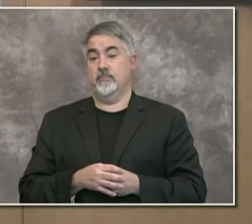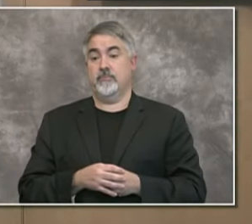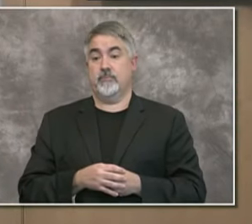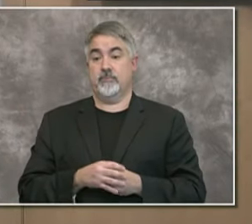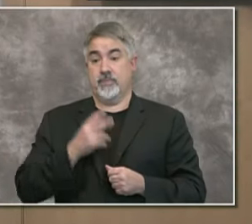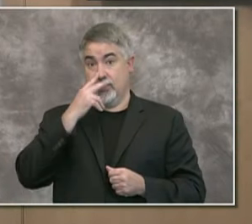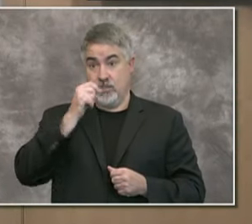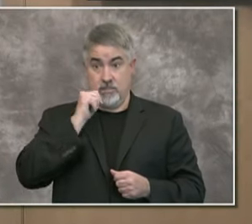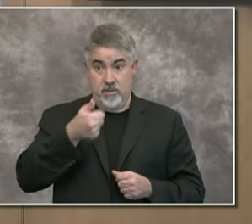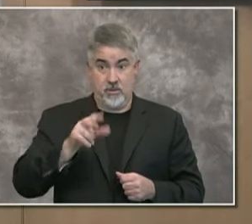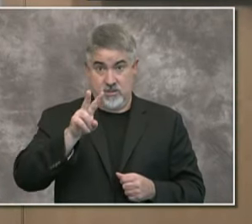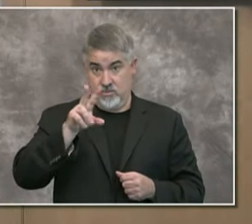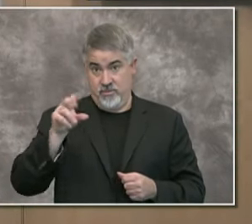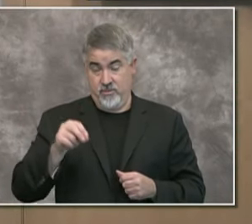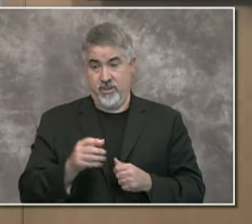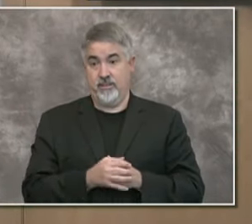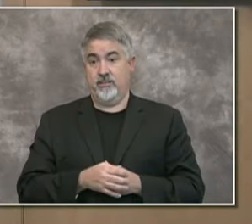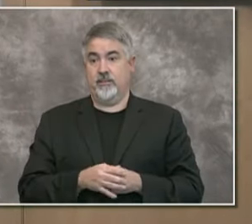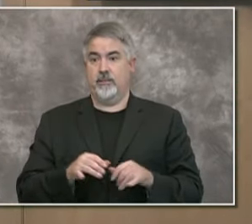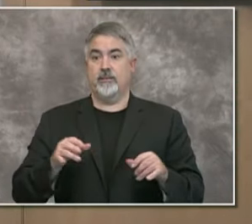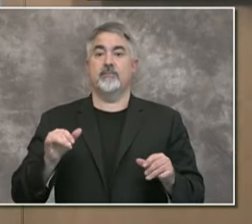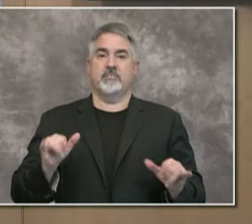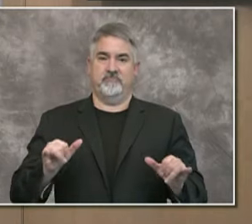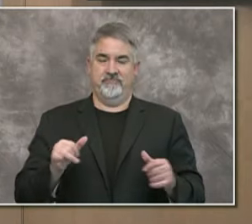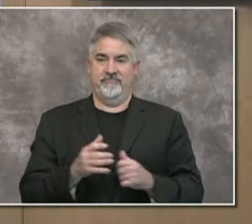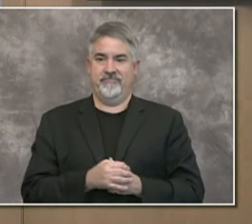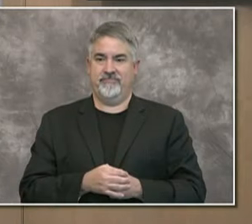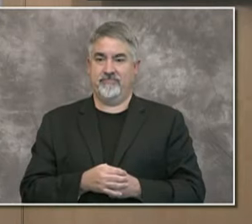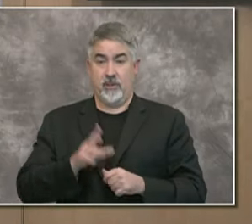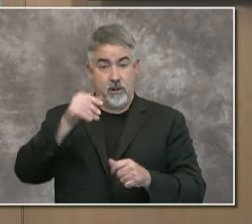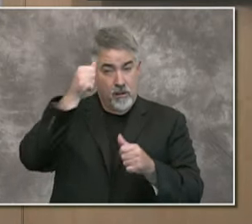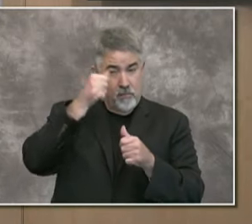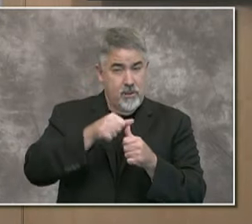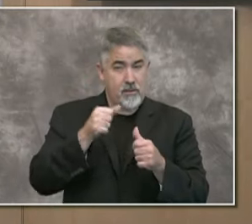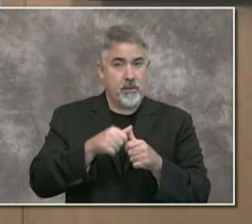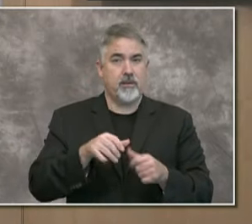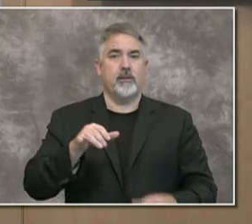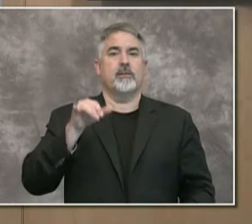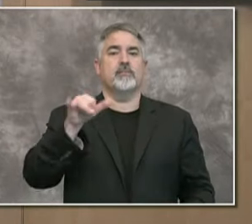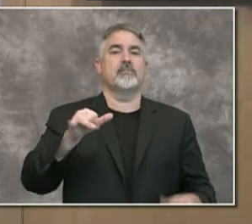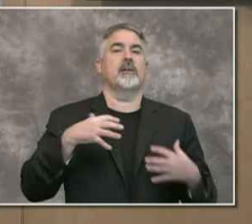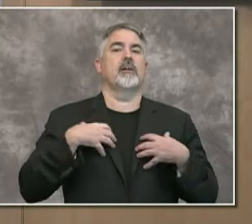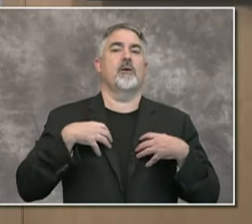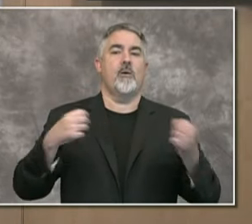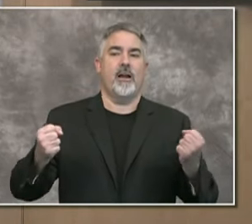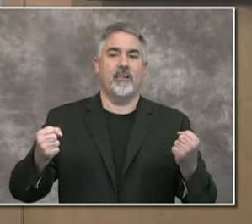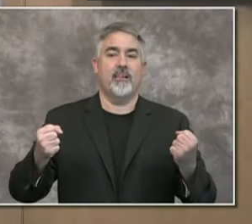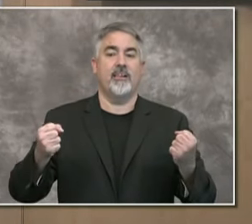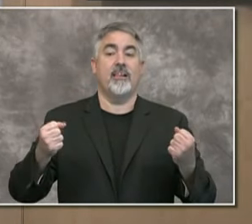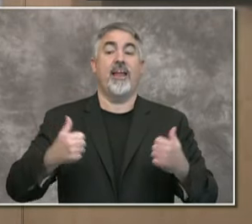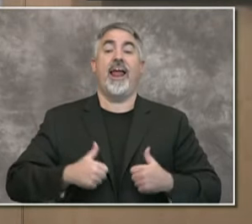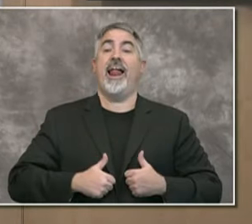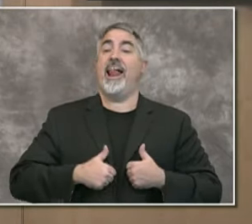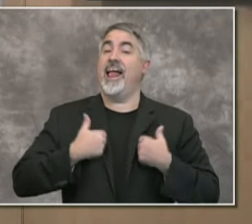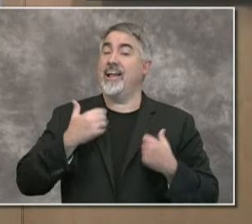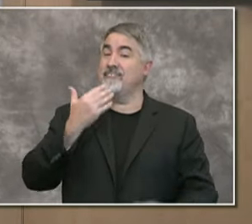tomorrow at 2:30, same time, and remember, stay healthy, live well,